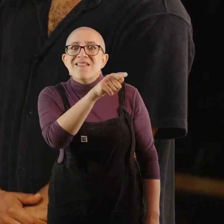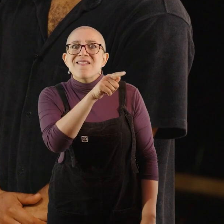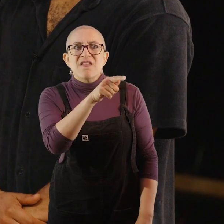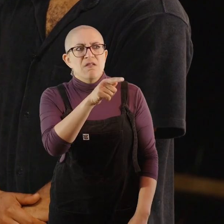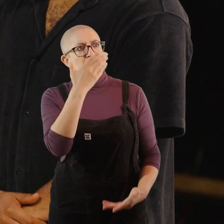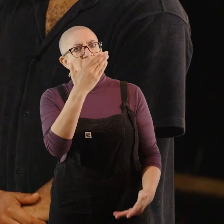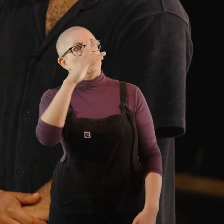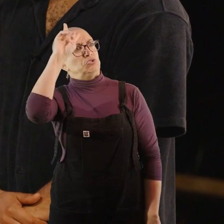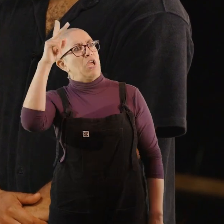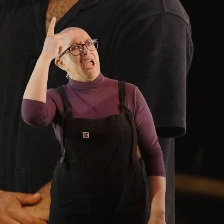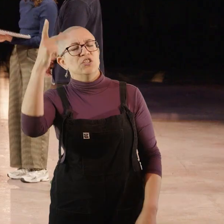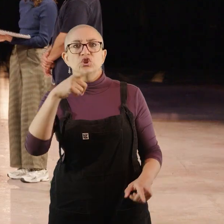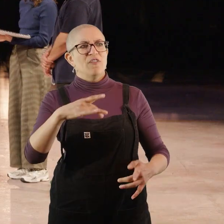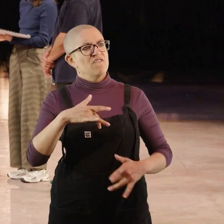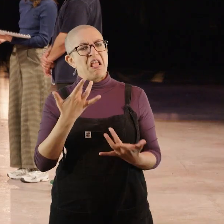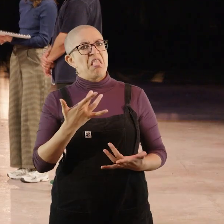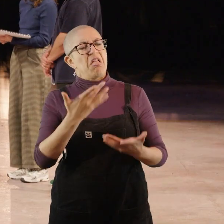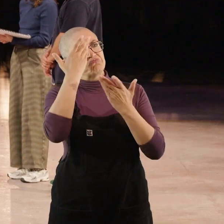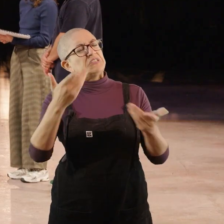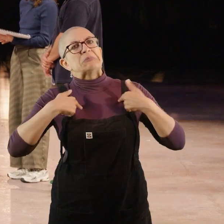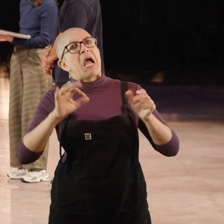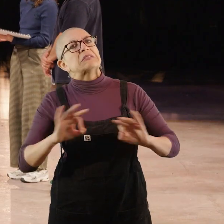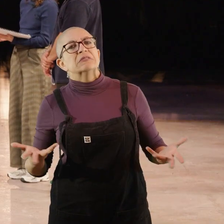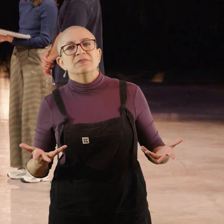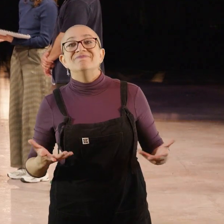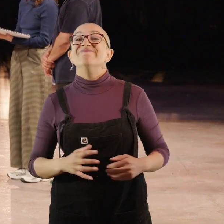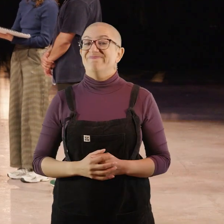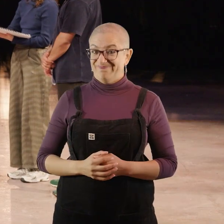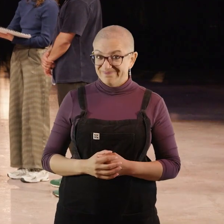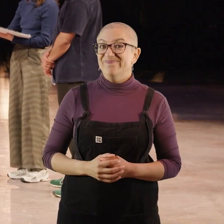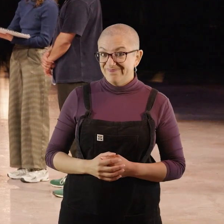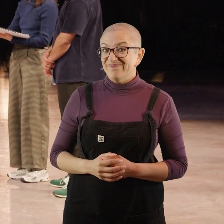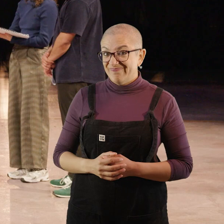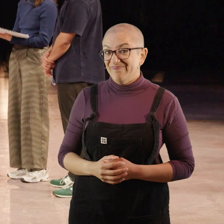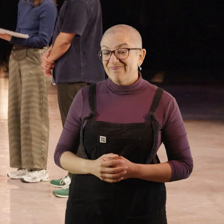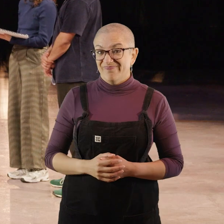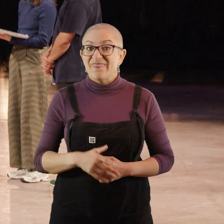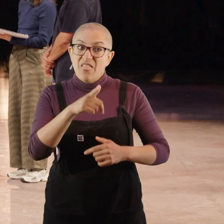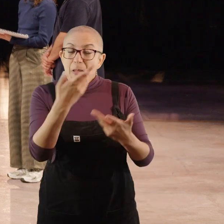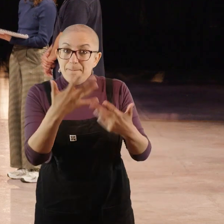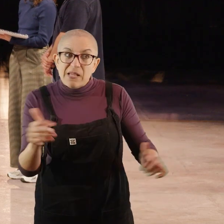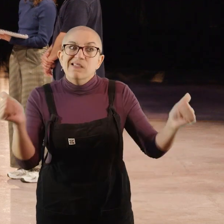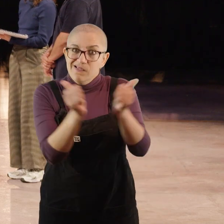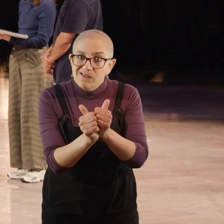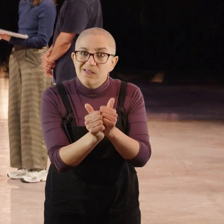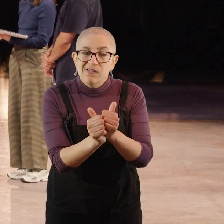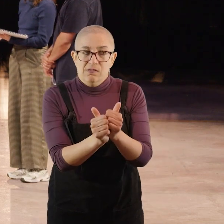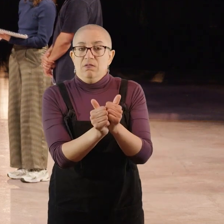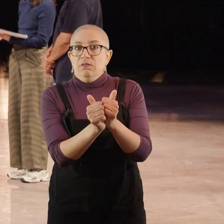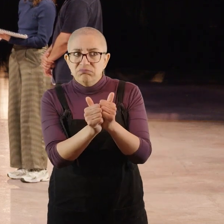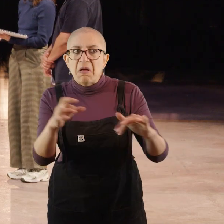word. Disrespectful to their relationship, to their contract. They, you know, that they are married and they've made the decision to do this together.